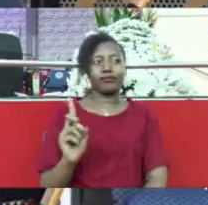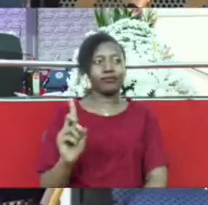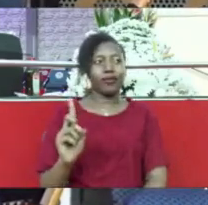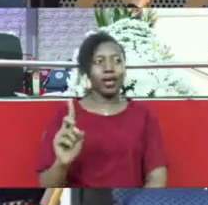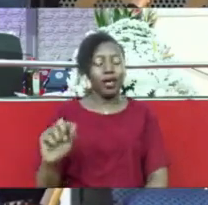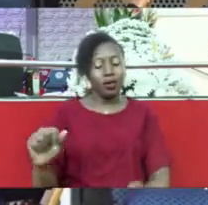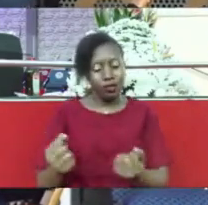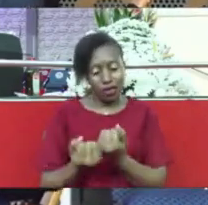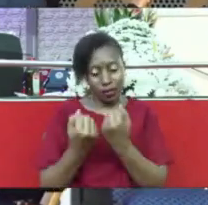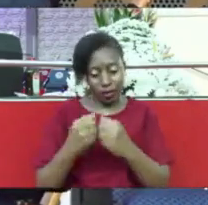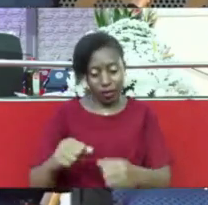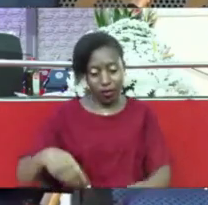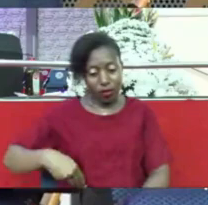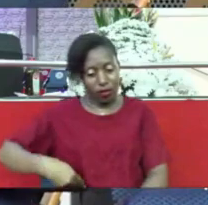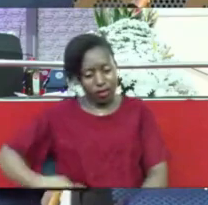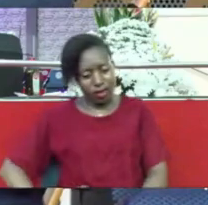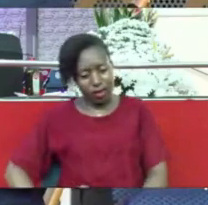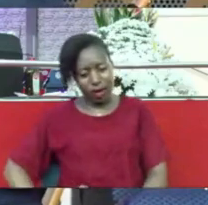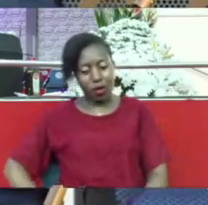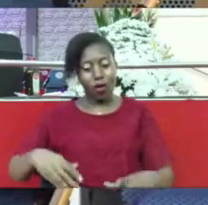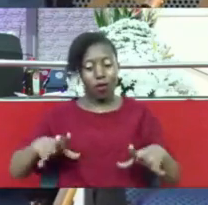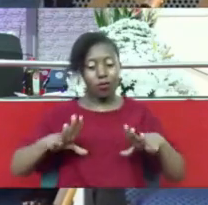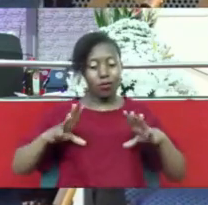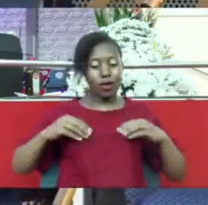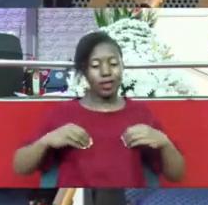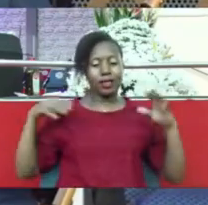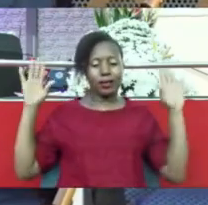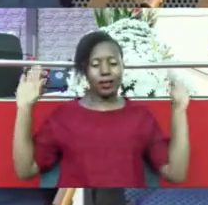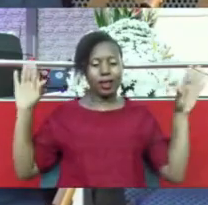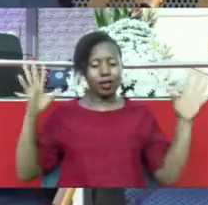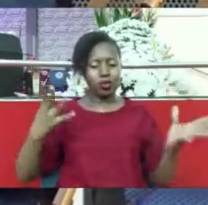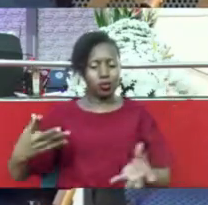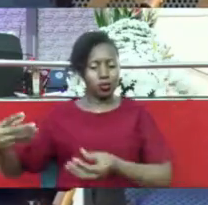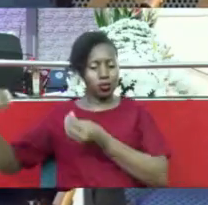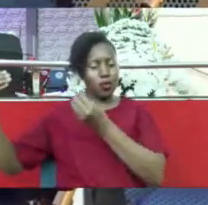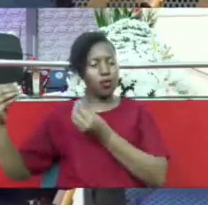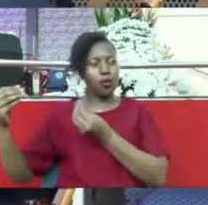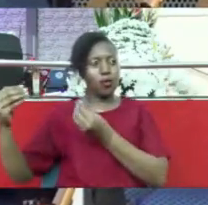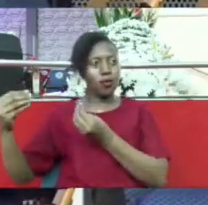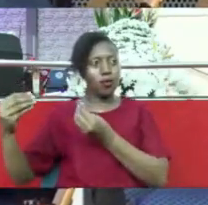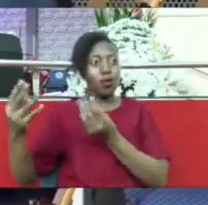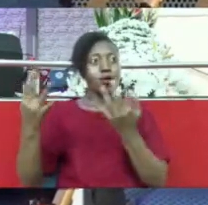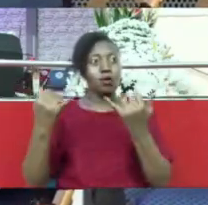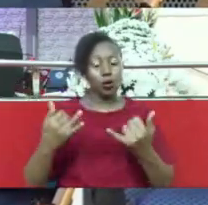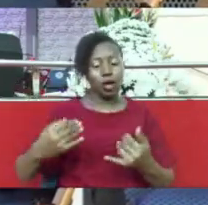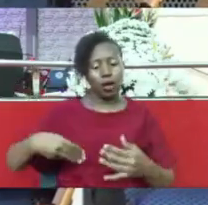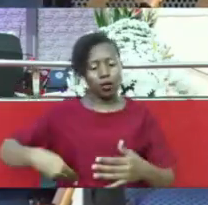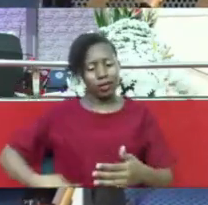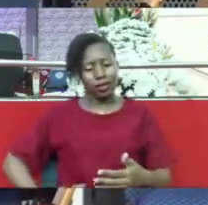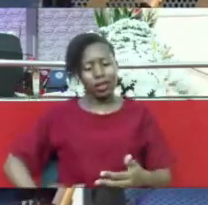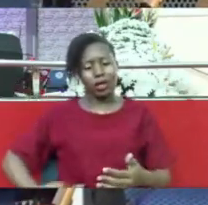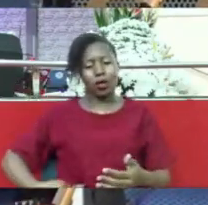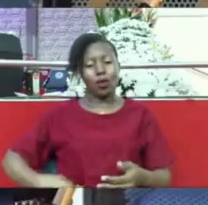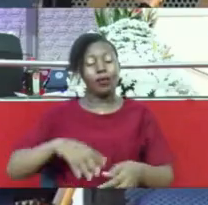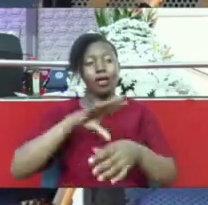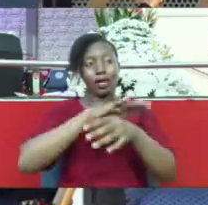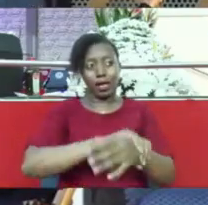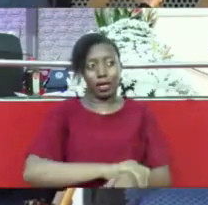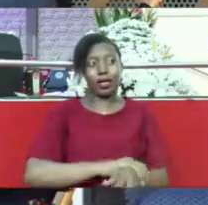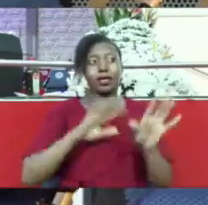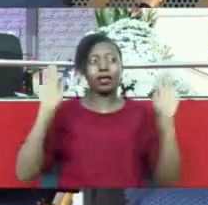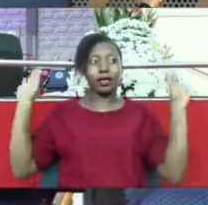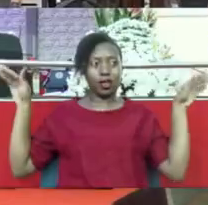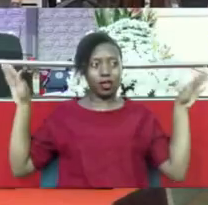allow him to move away from him. Hangemwachilia muondokee. So he kept on holding him. Akaendelea kumshika. While